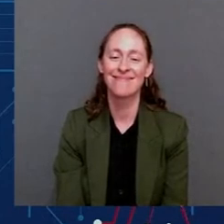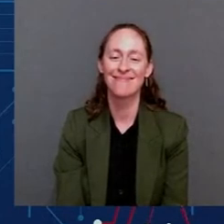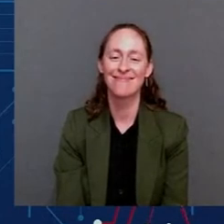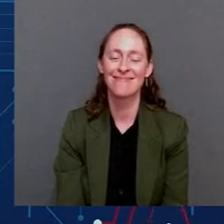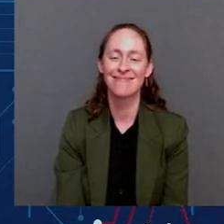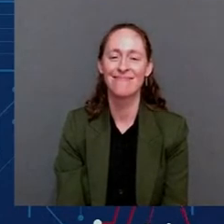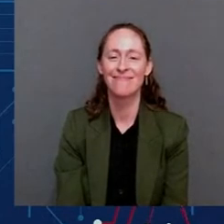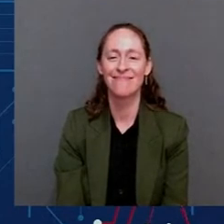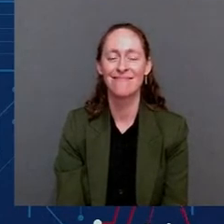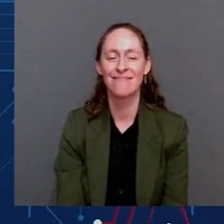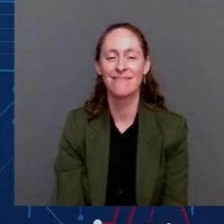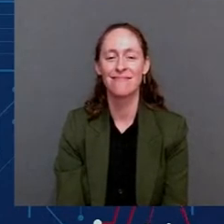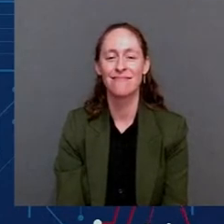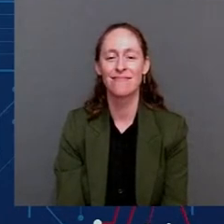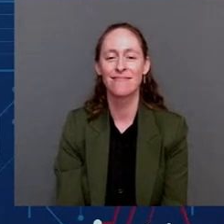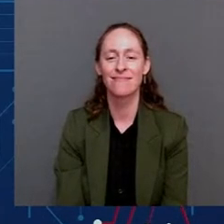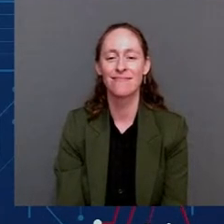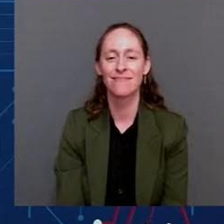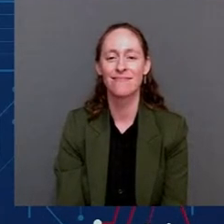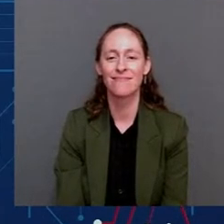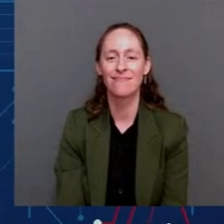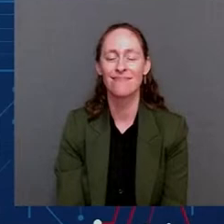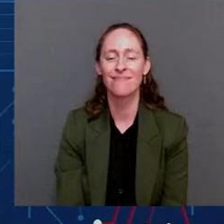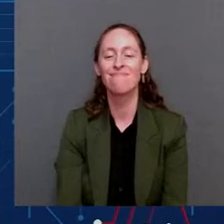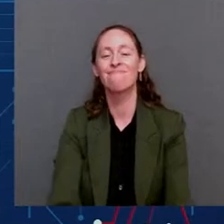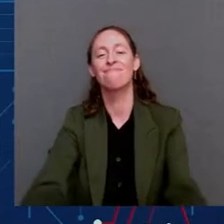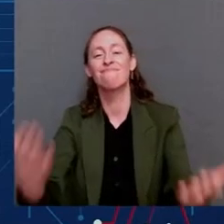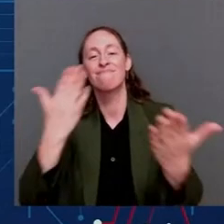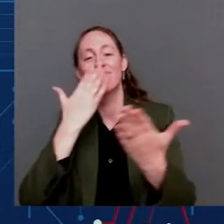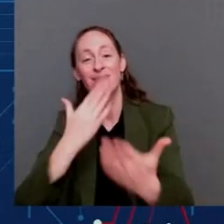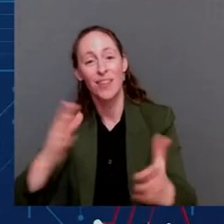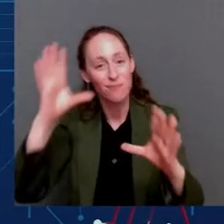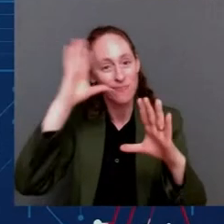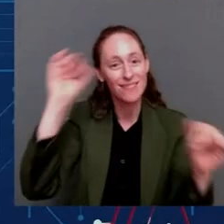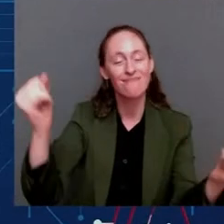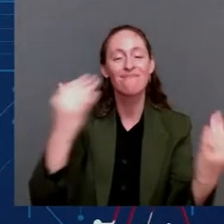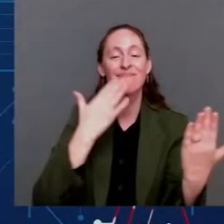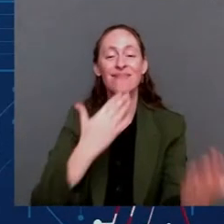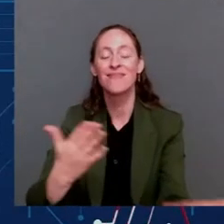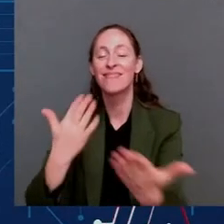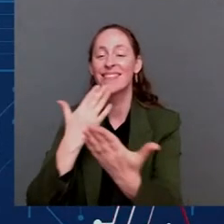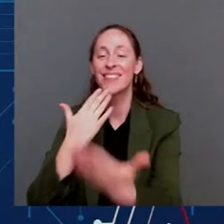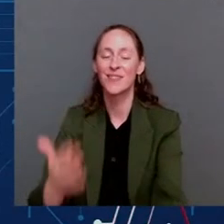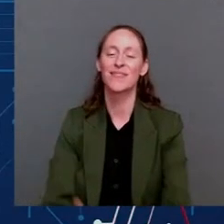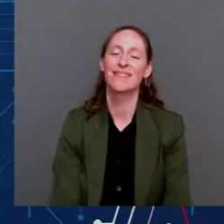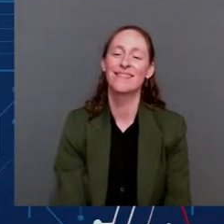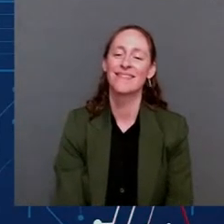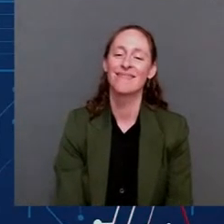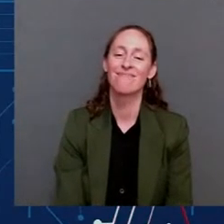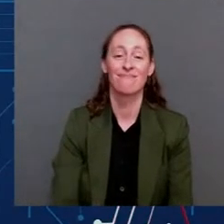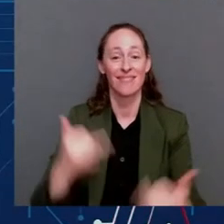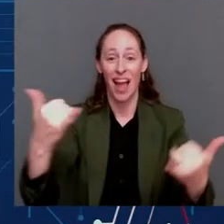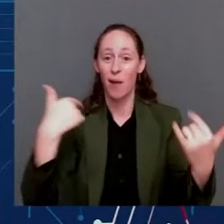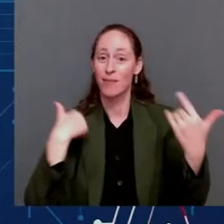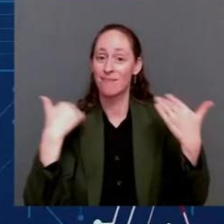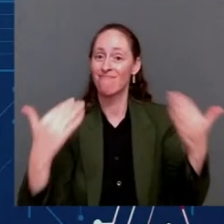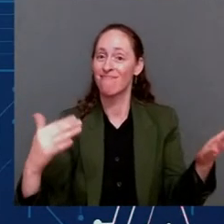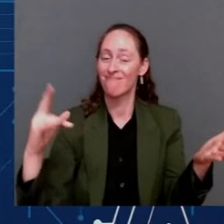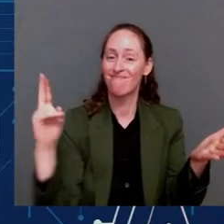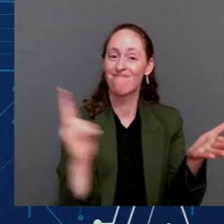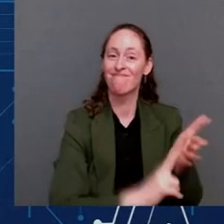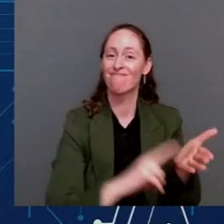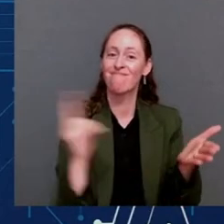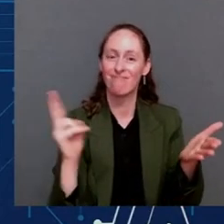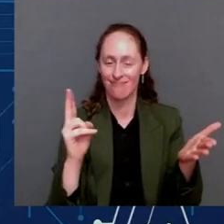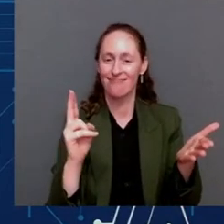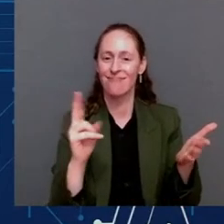Well, I want to thank the president. I want to thank you all for being here. With that, I'm going to go sign the executive directive that will empower Michigan to utilize the